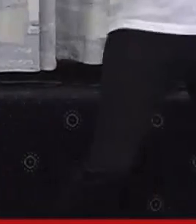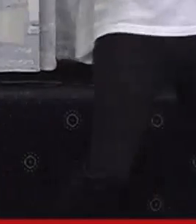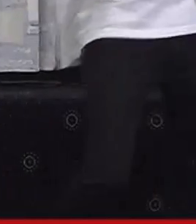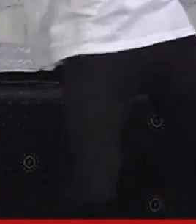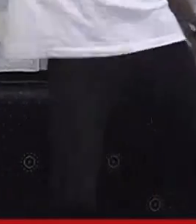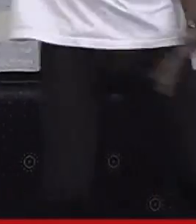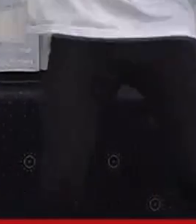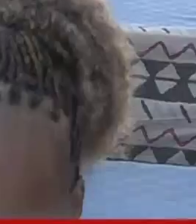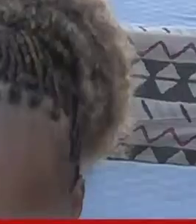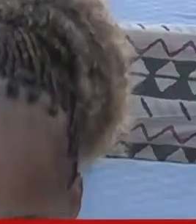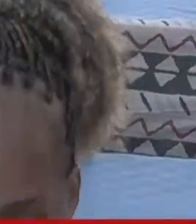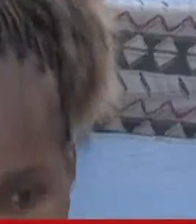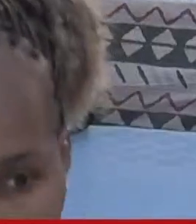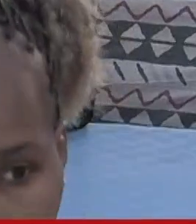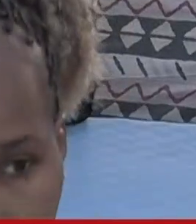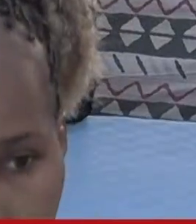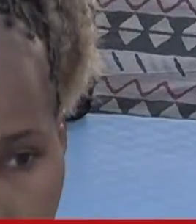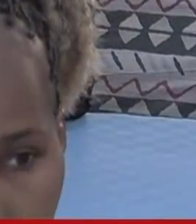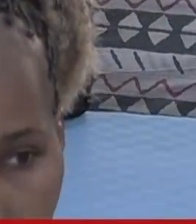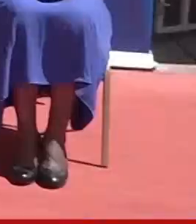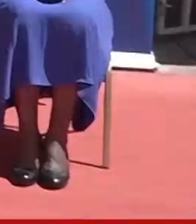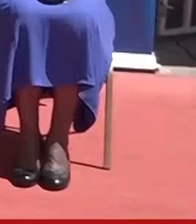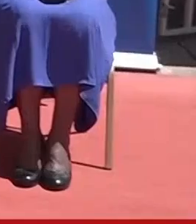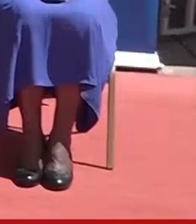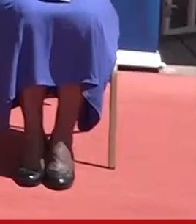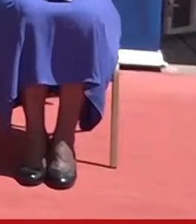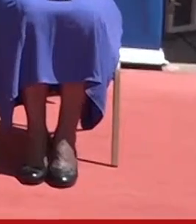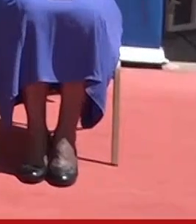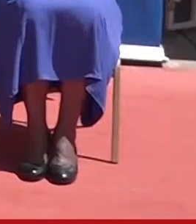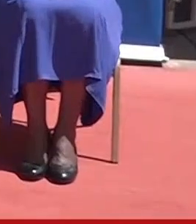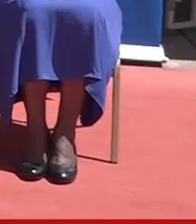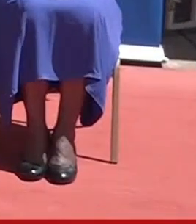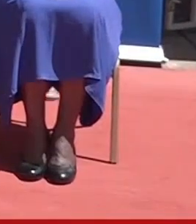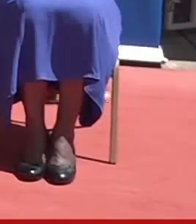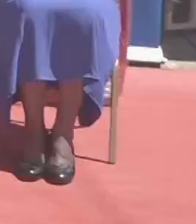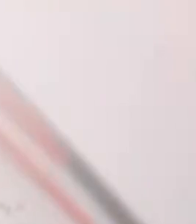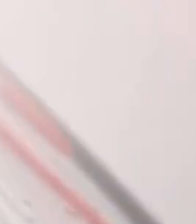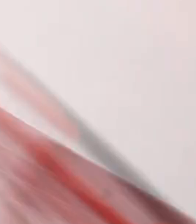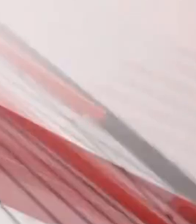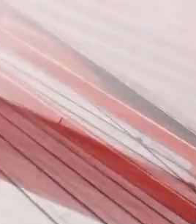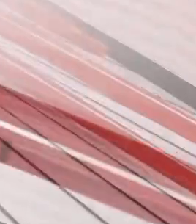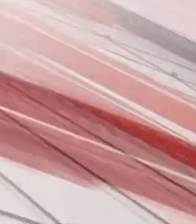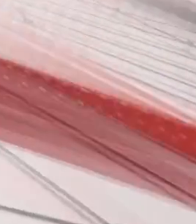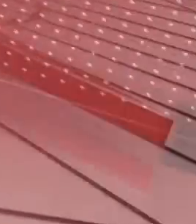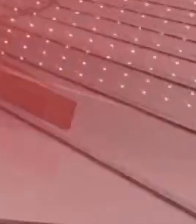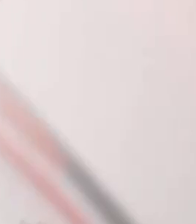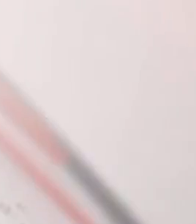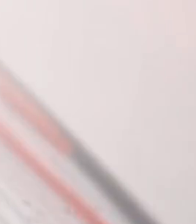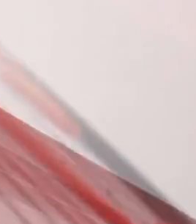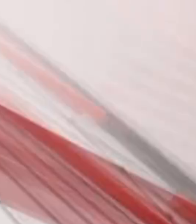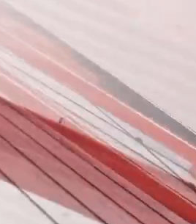off today at Kenyatta University, aiming to provide a dynamic forum for academic exchange.